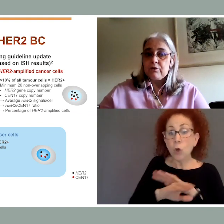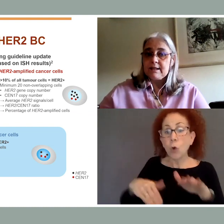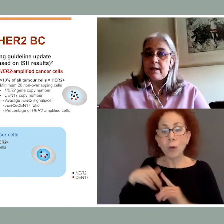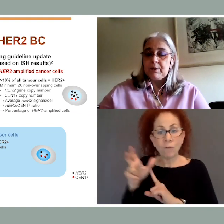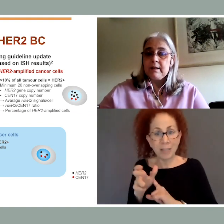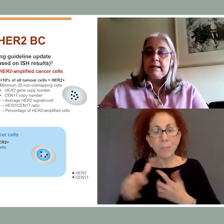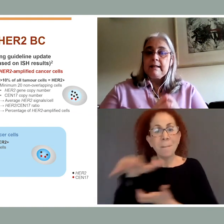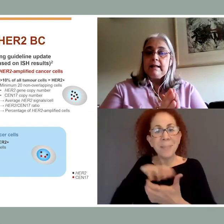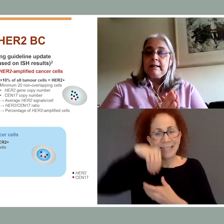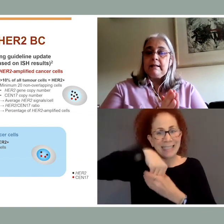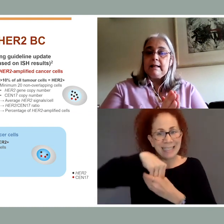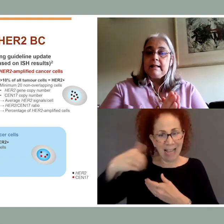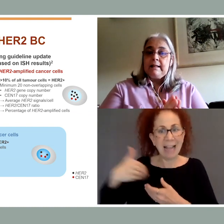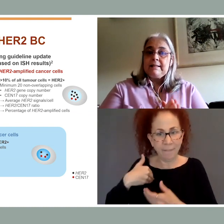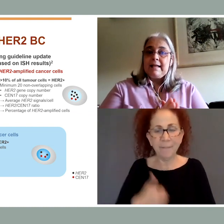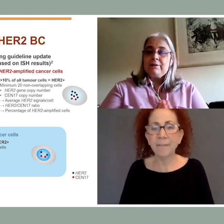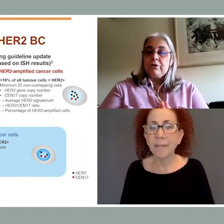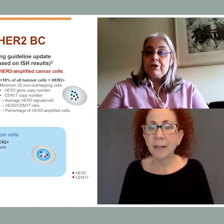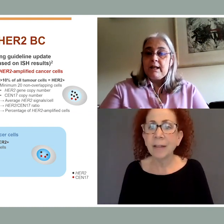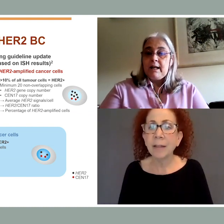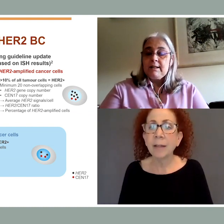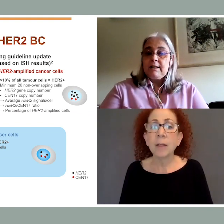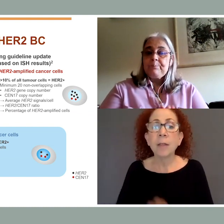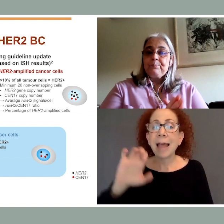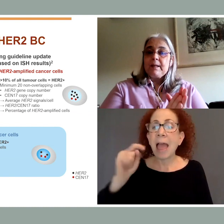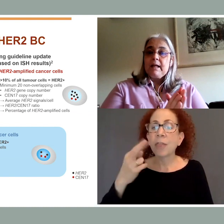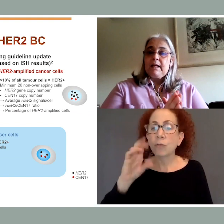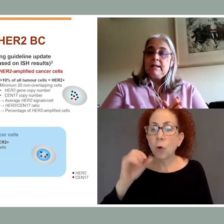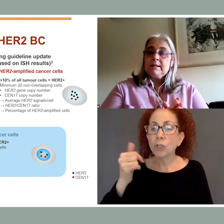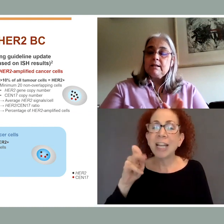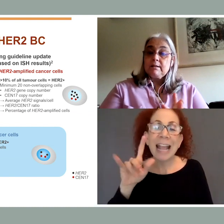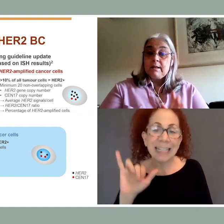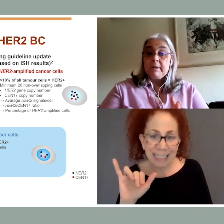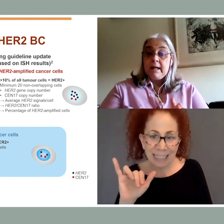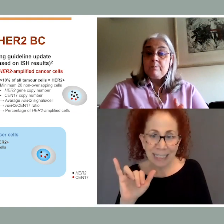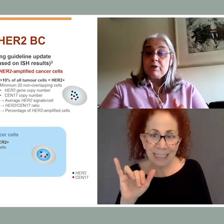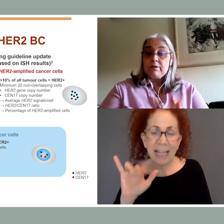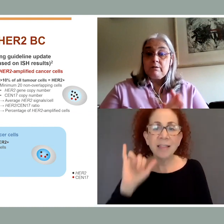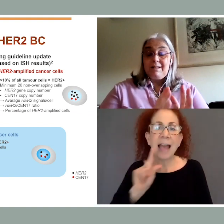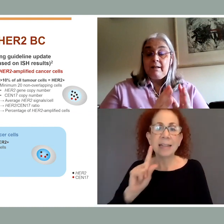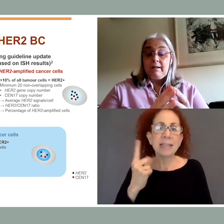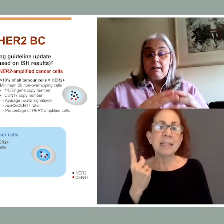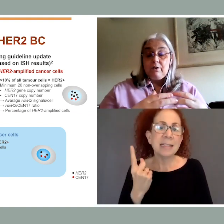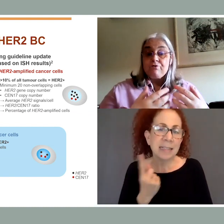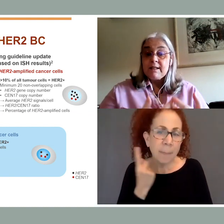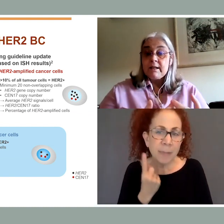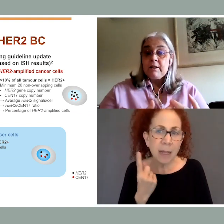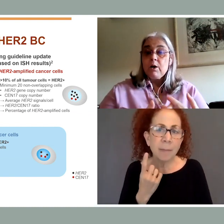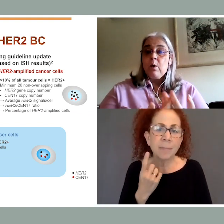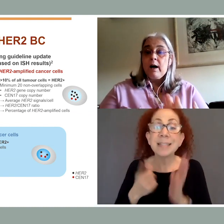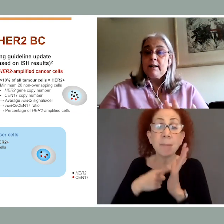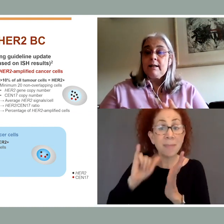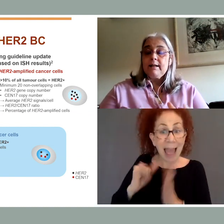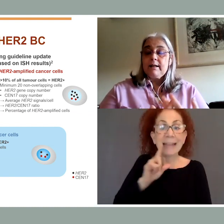have this receptor. And this heterogeneity is sometimes the